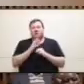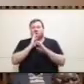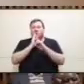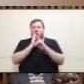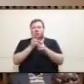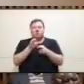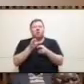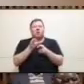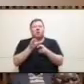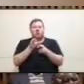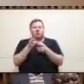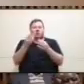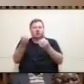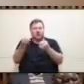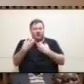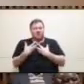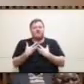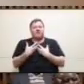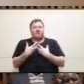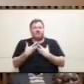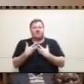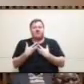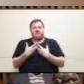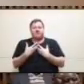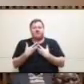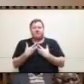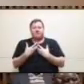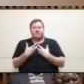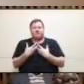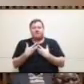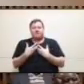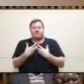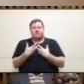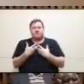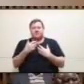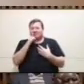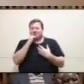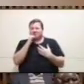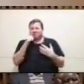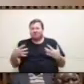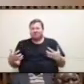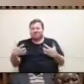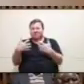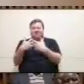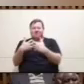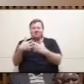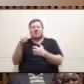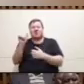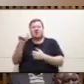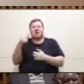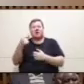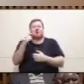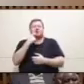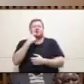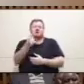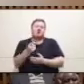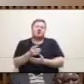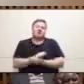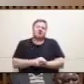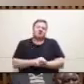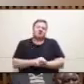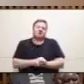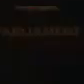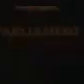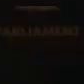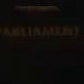have given to us, but it really doesn't mesh with what the AG has just said. When you look at